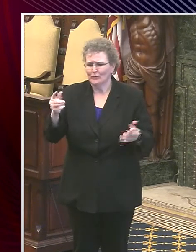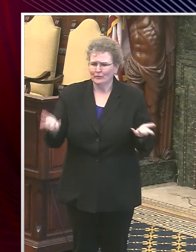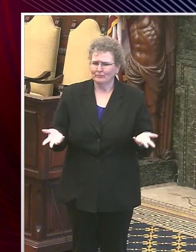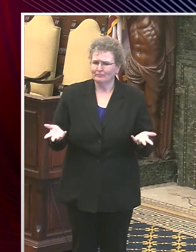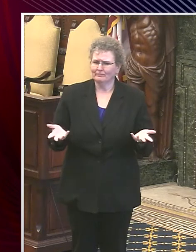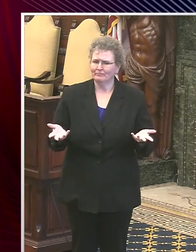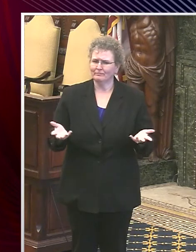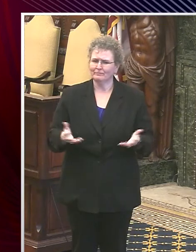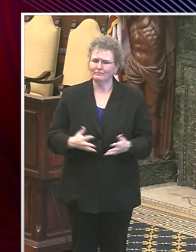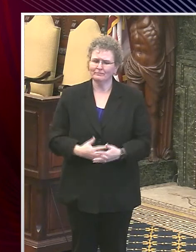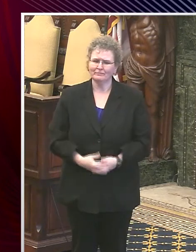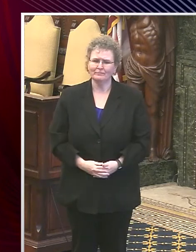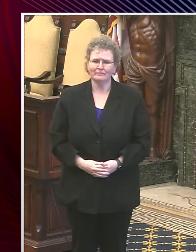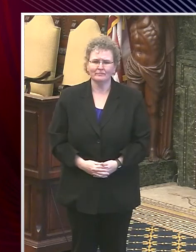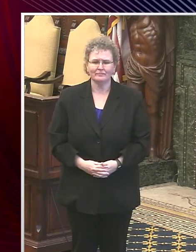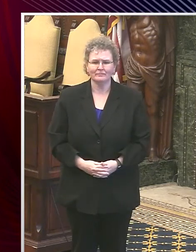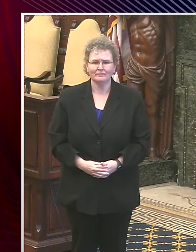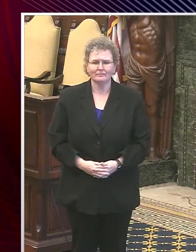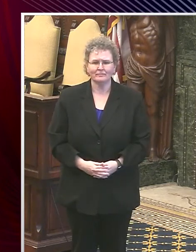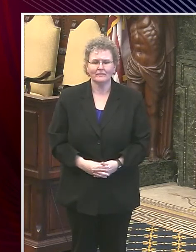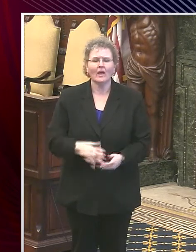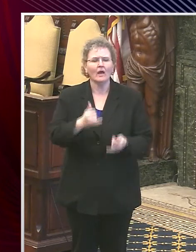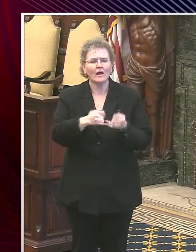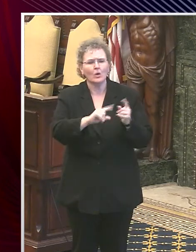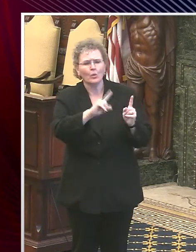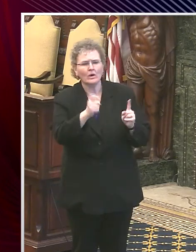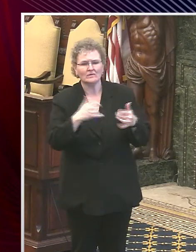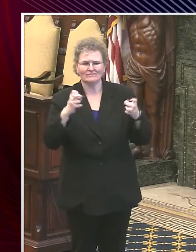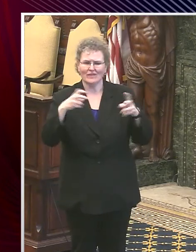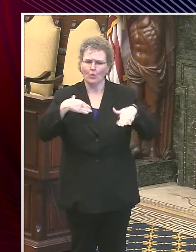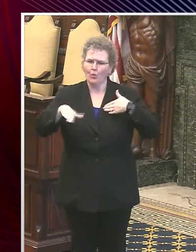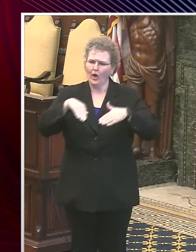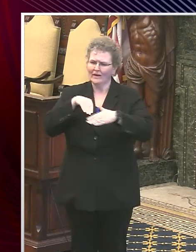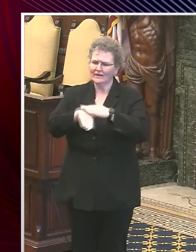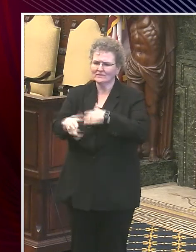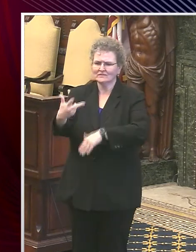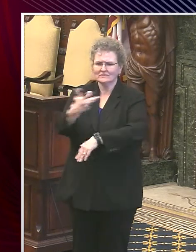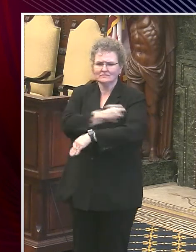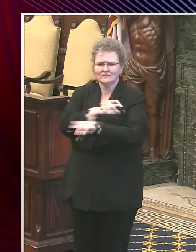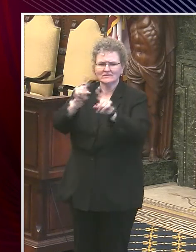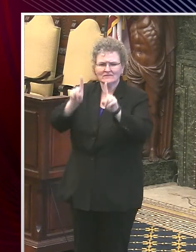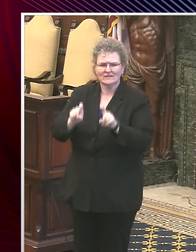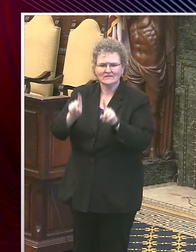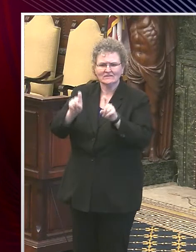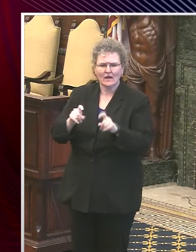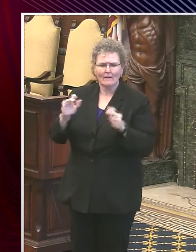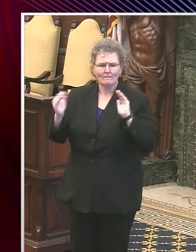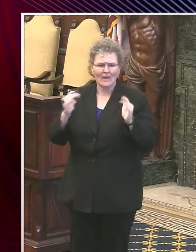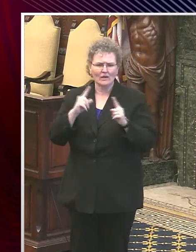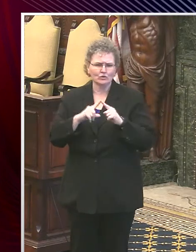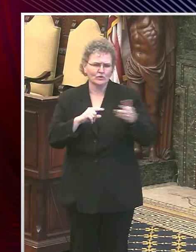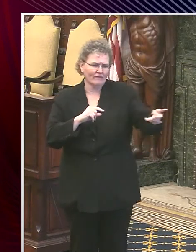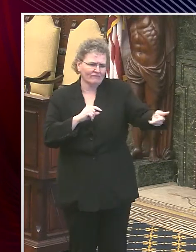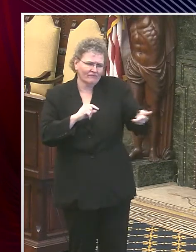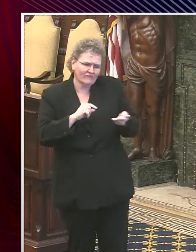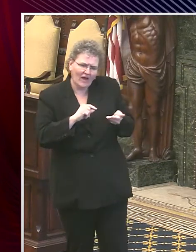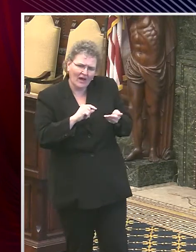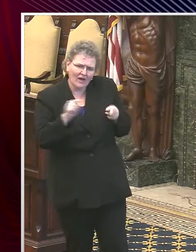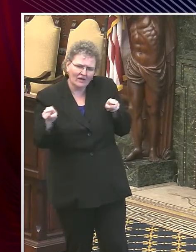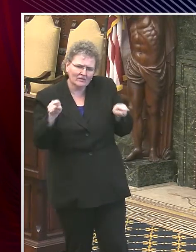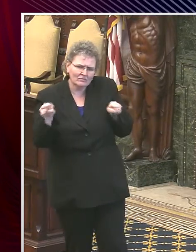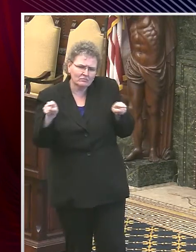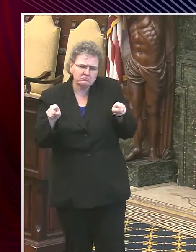Final question is about the sort of the walk-up testing or the walk-up vaccination model as opposed to the invite model. I'm